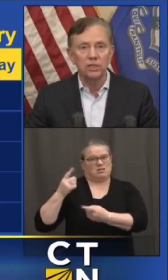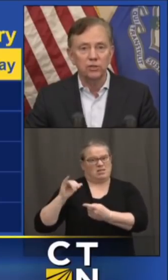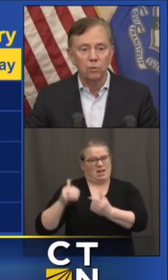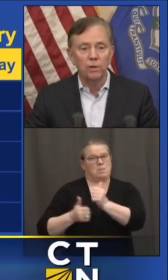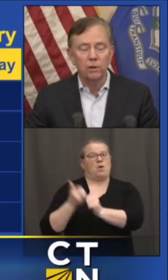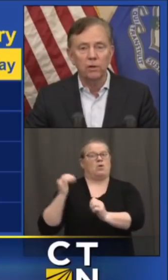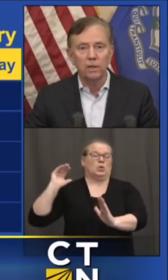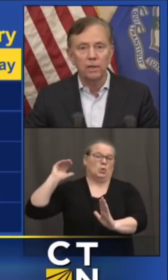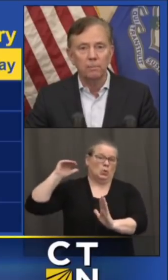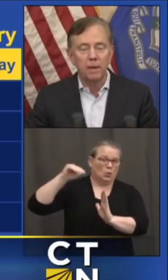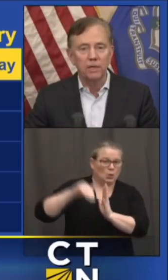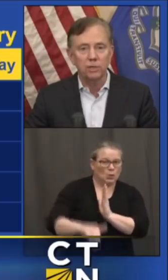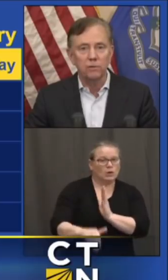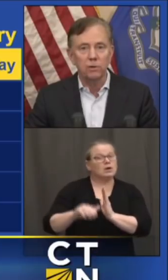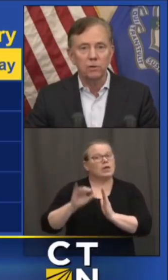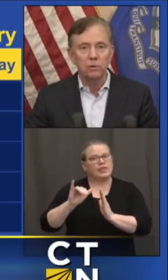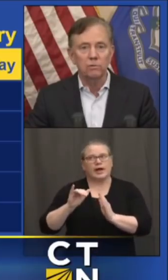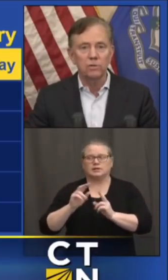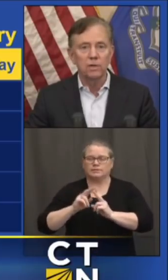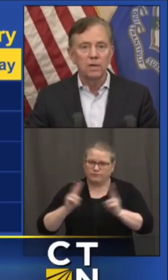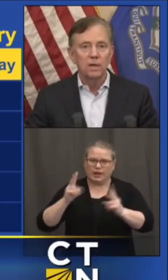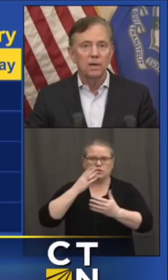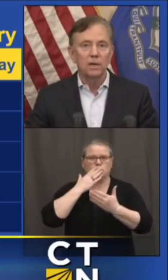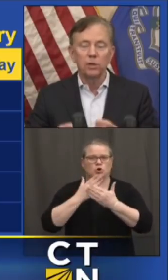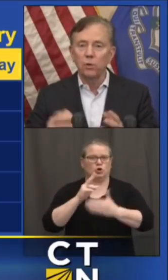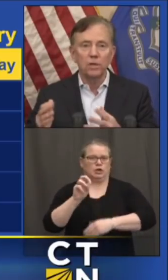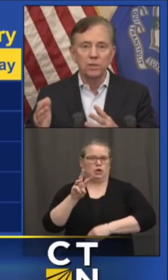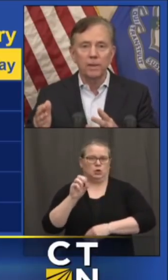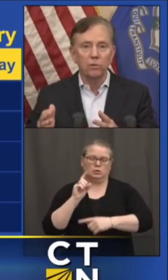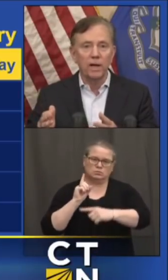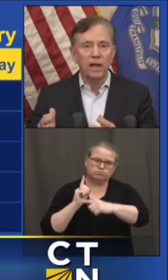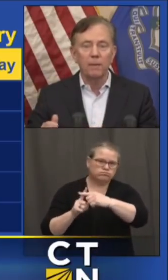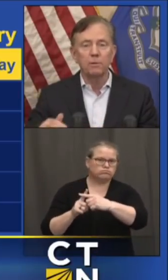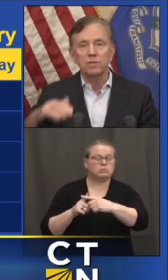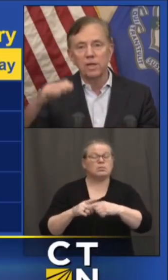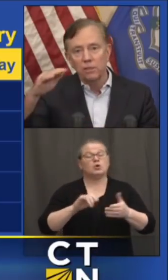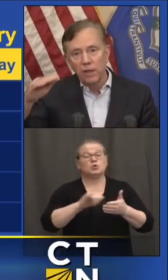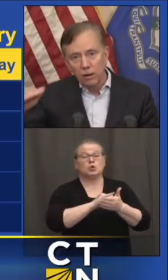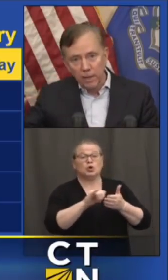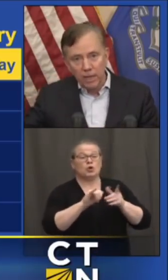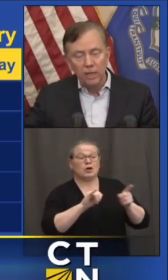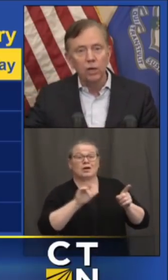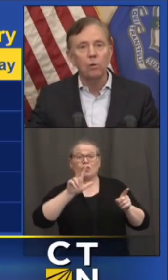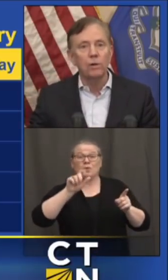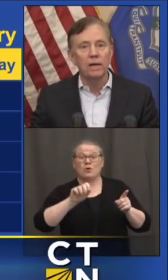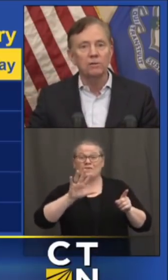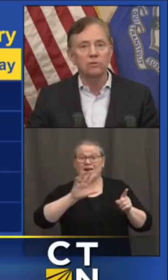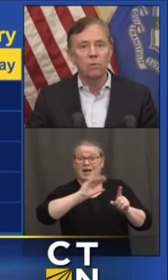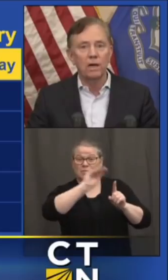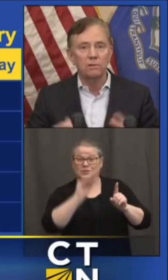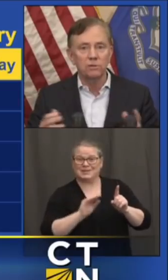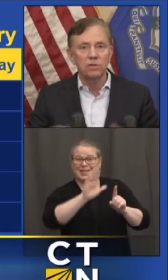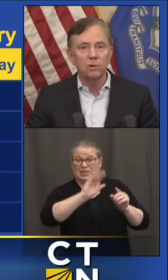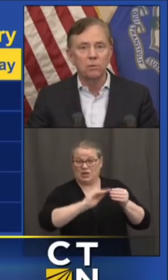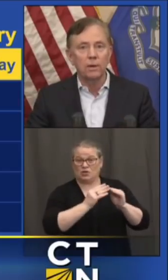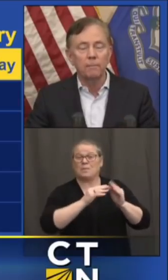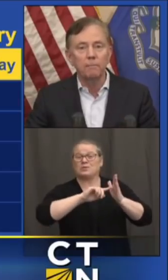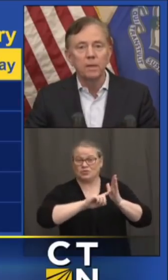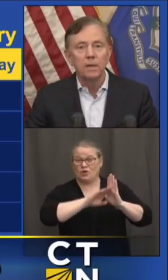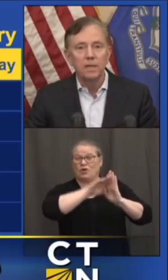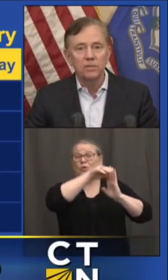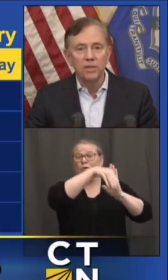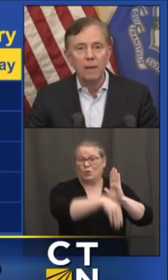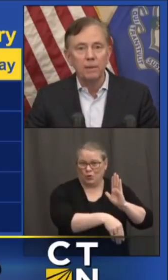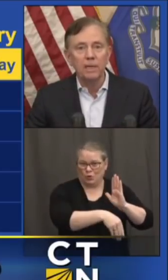that's extraordinarily positive good news. New York's about 3.5%. They're beginning to go down as well.